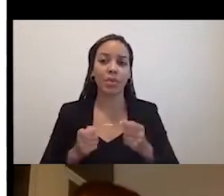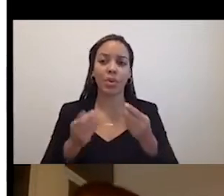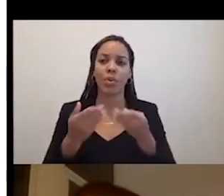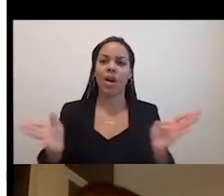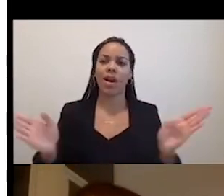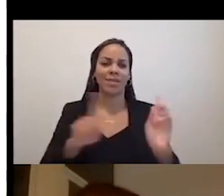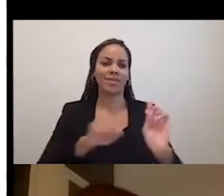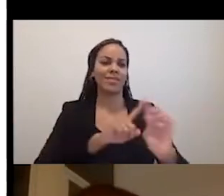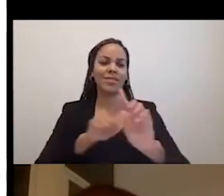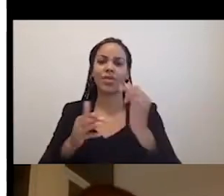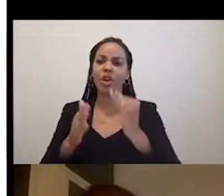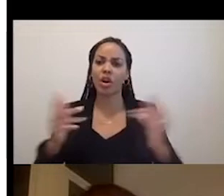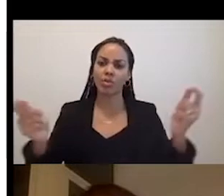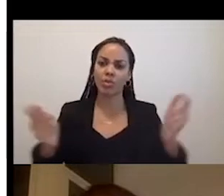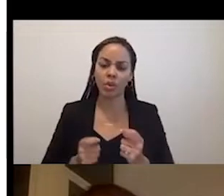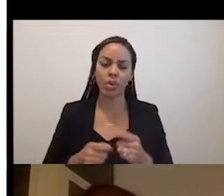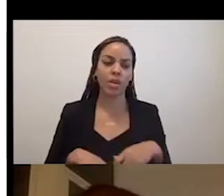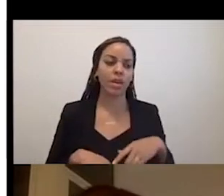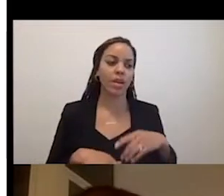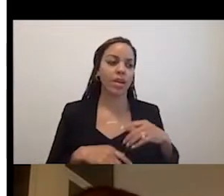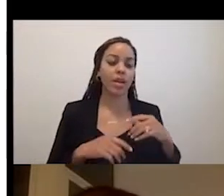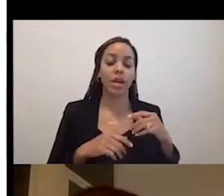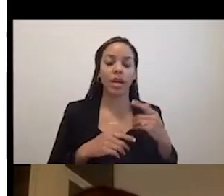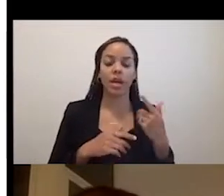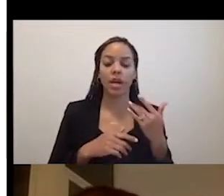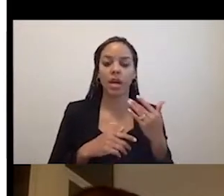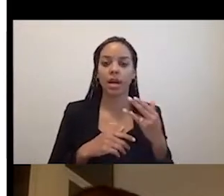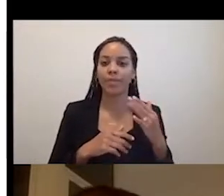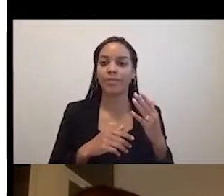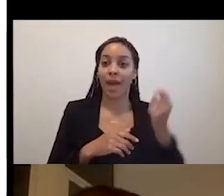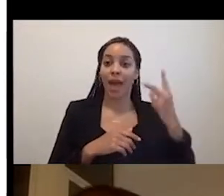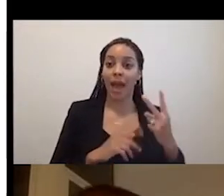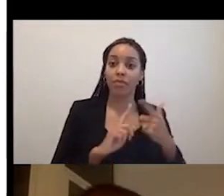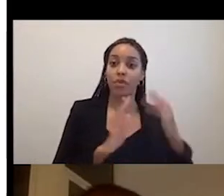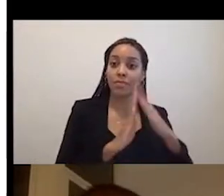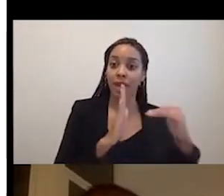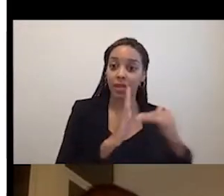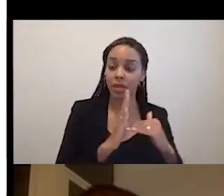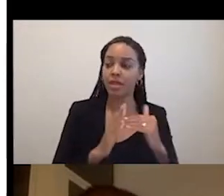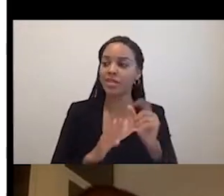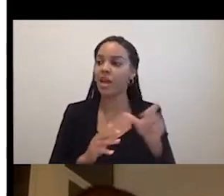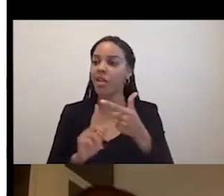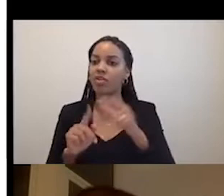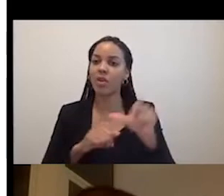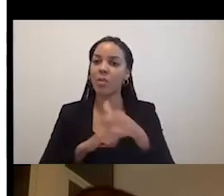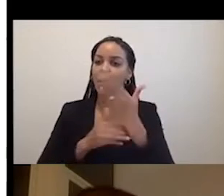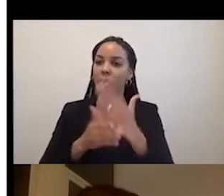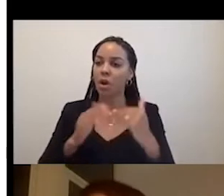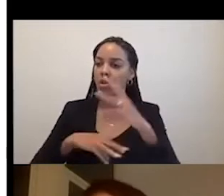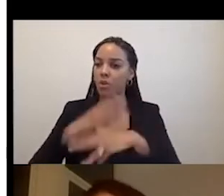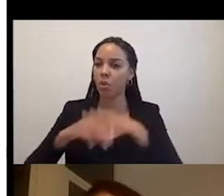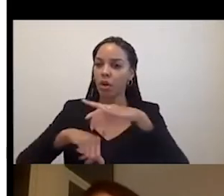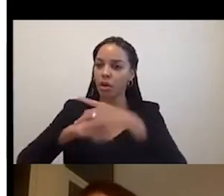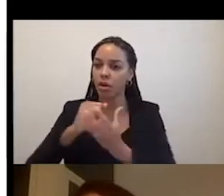artists. Half of the community are Dutch or based in the Netherlands, and the other half come from all over the world. We select the artists